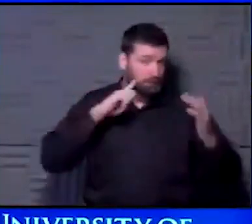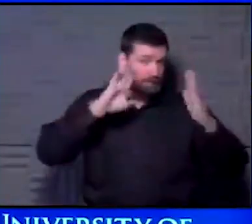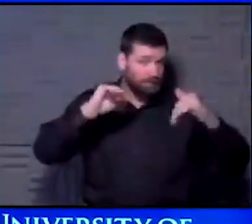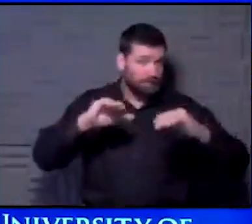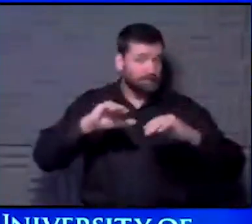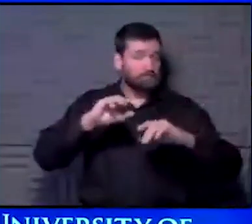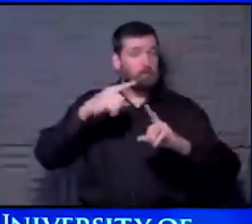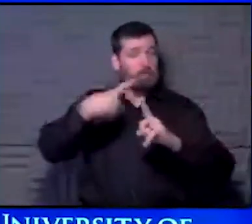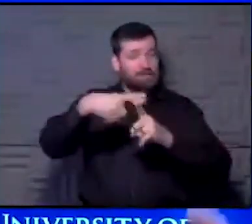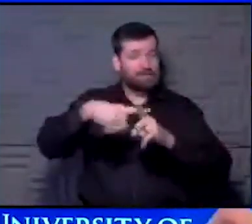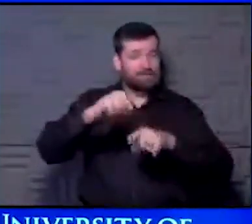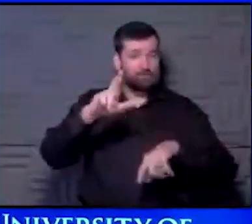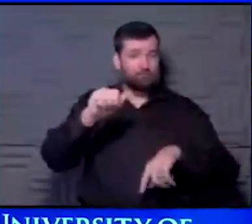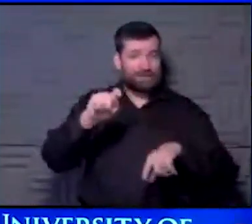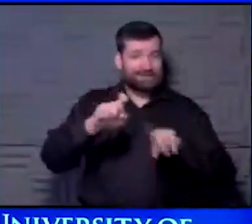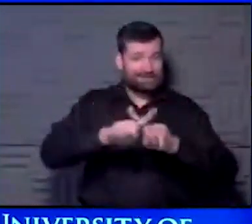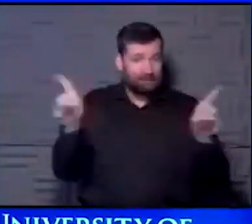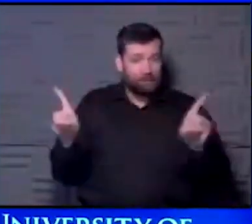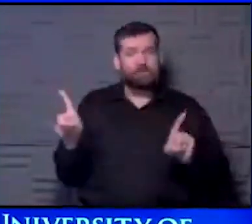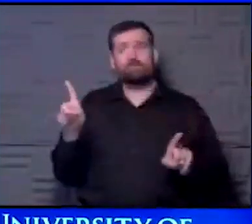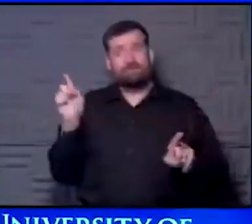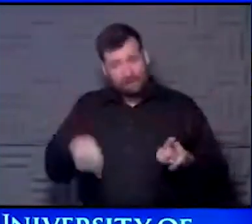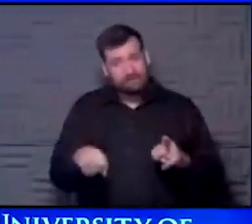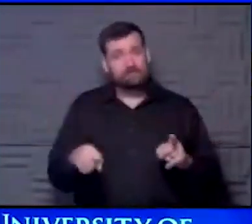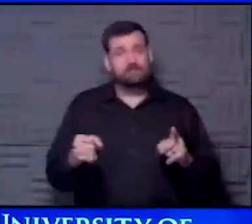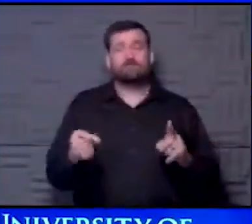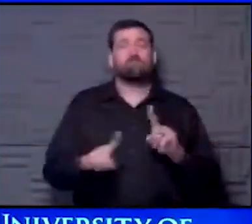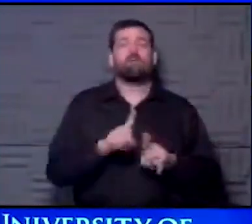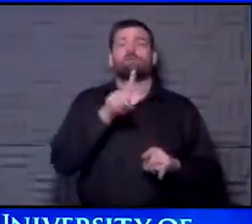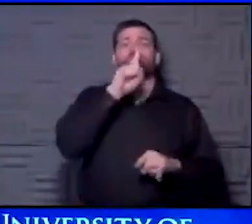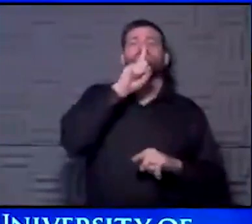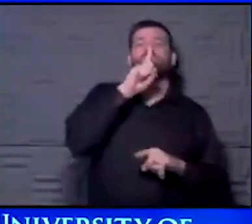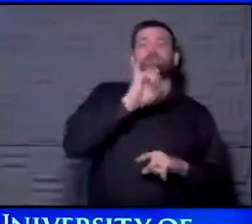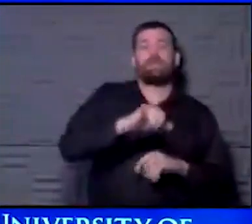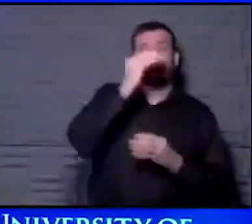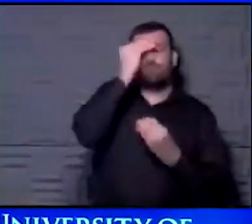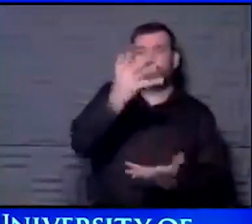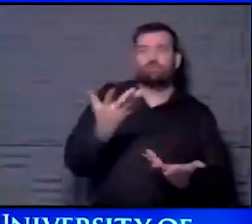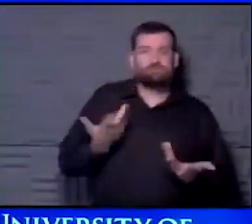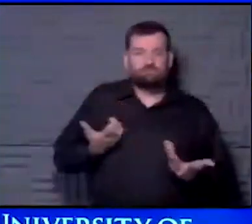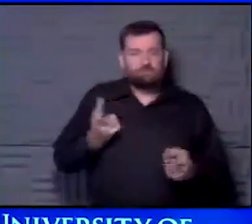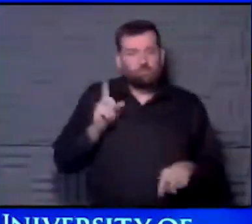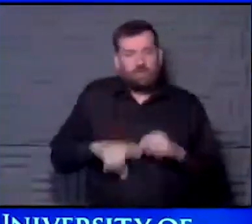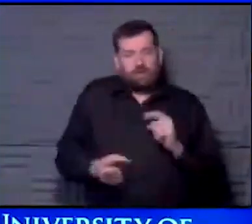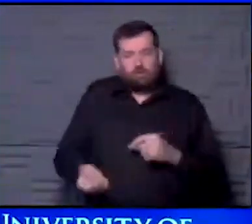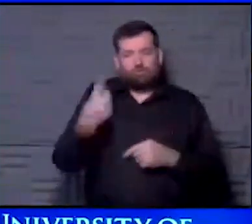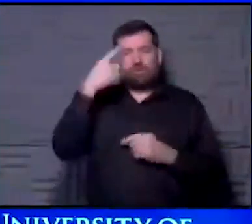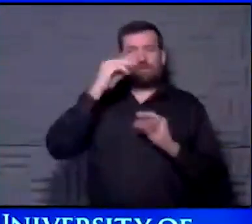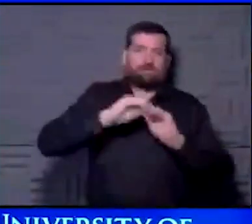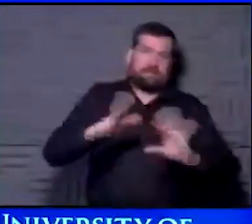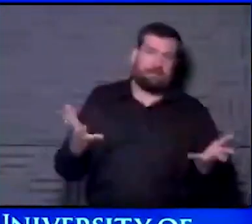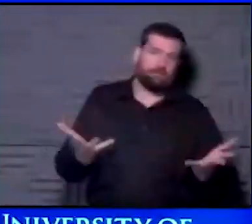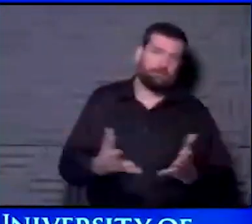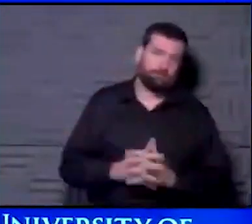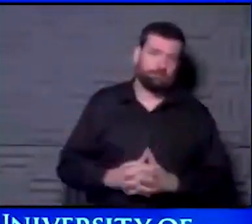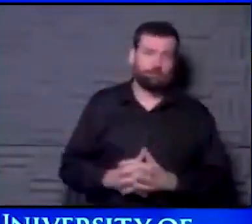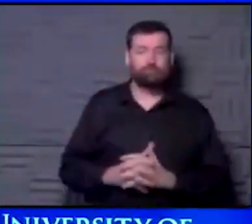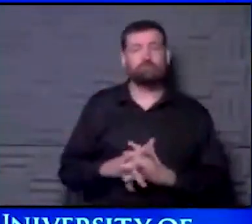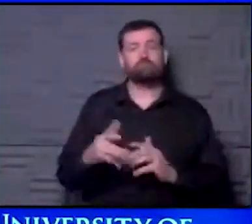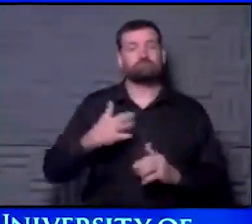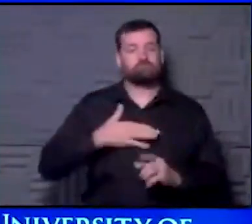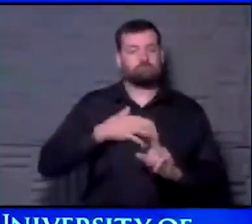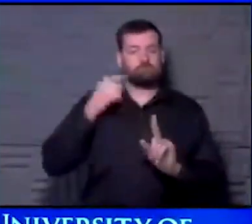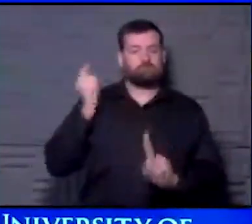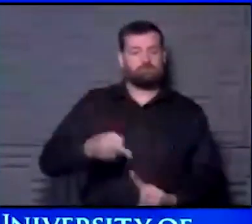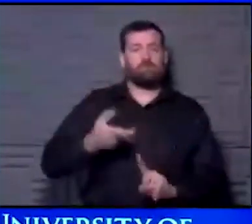different? Yeah. But if you don't know all that information, you don't know how to interpret the data. Again, I come back to, what is